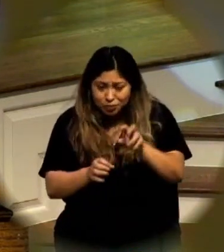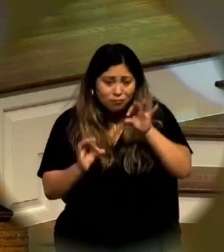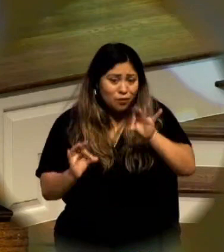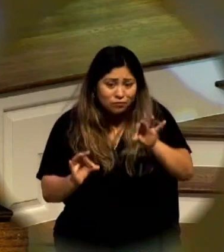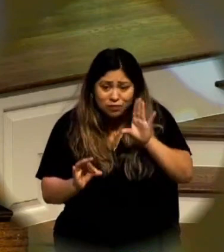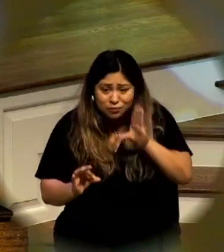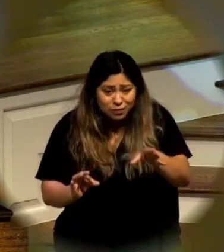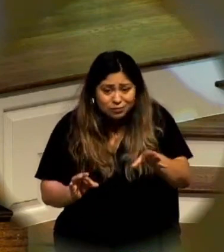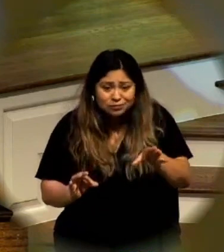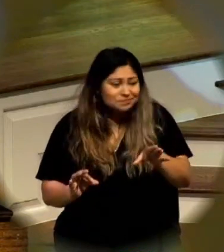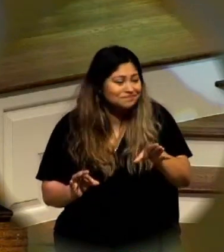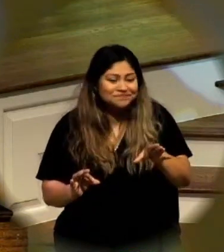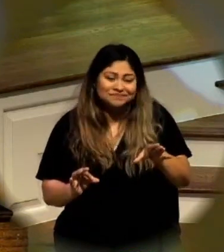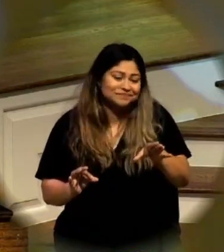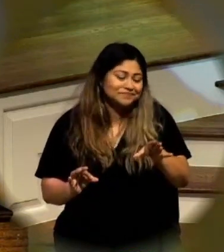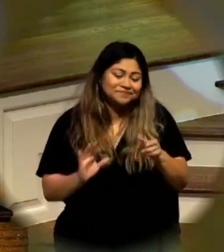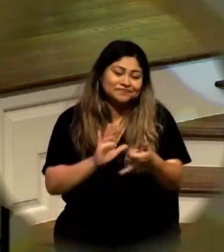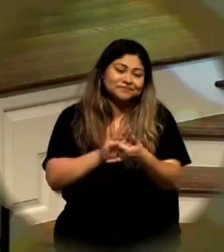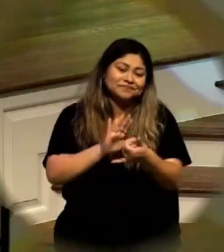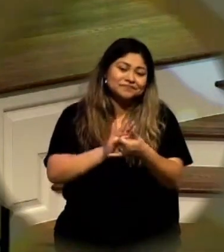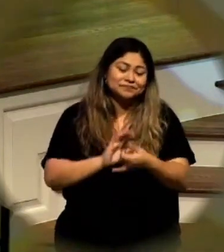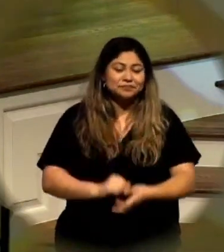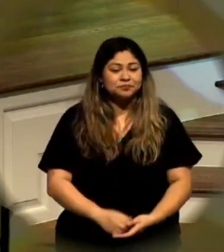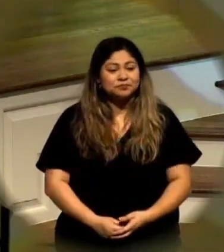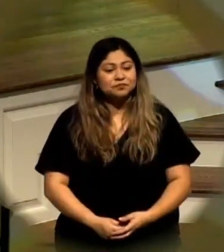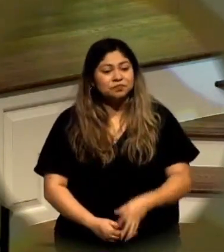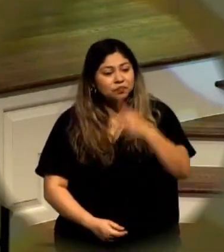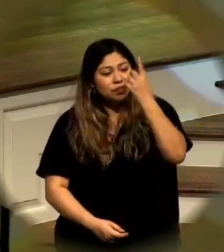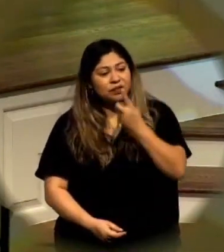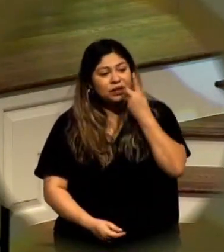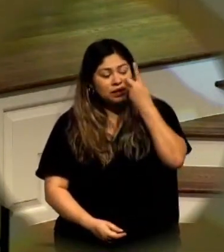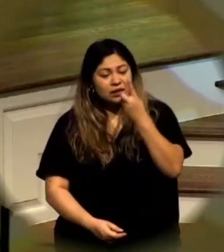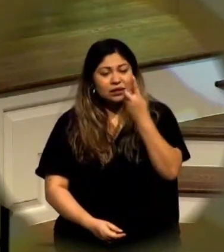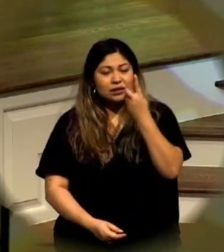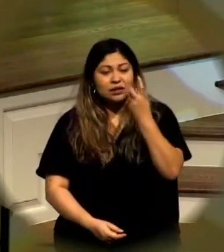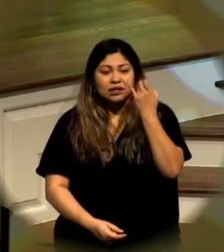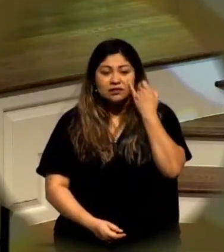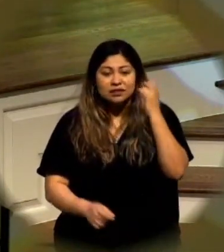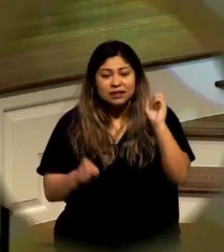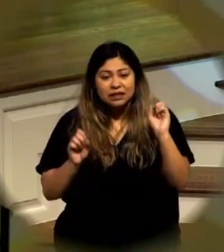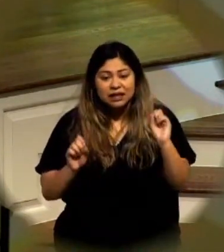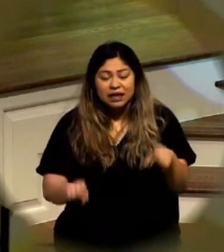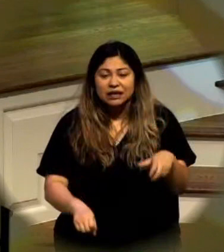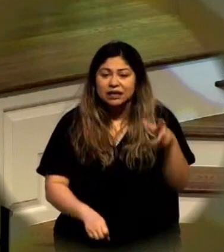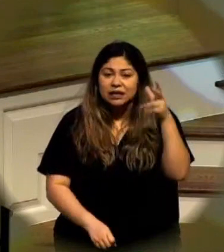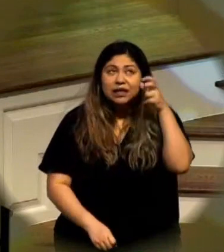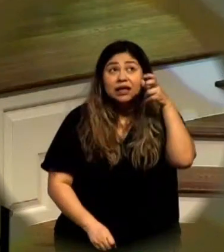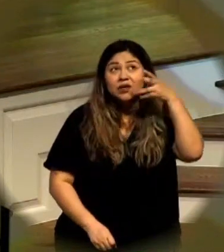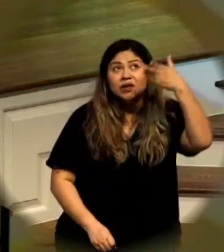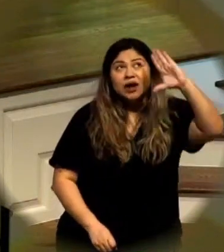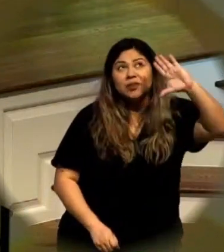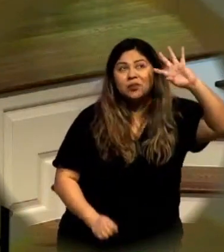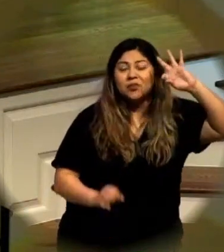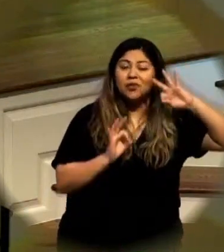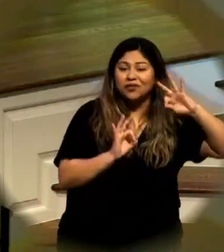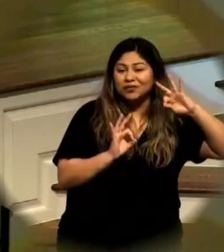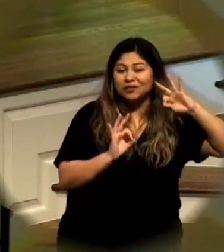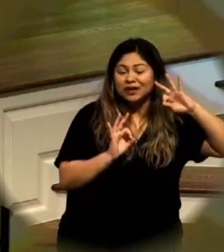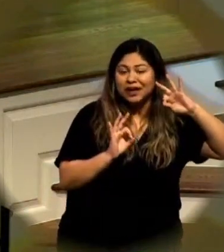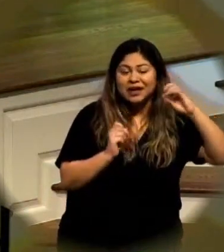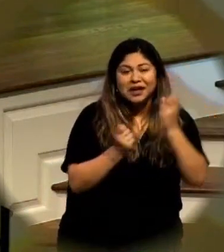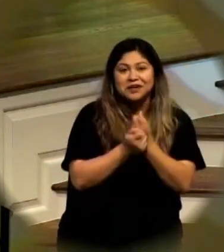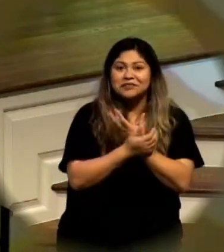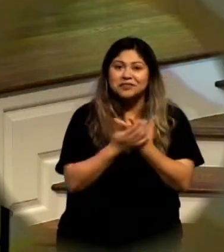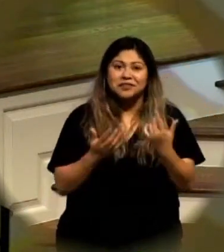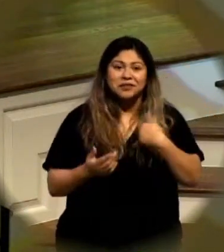fall into sometimes. We somehow think that if we can hear God perfectly, that everything we